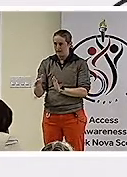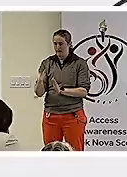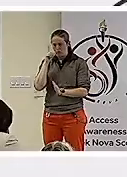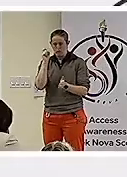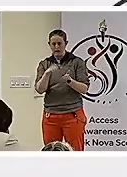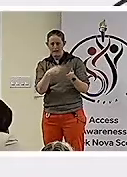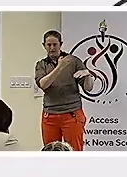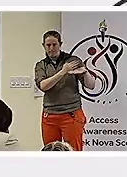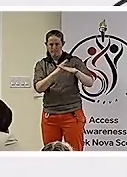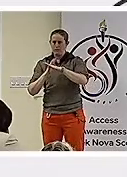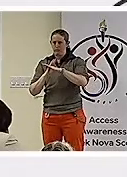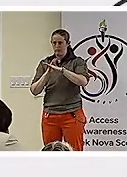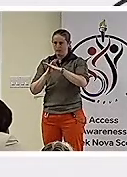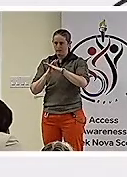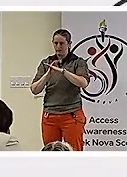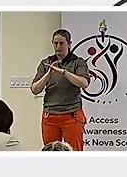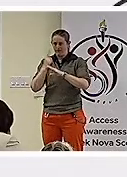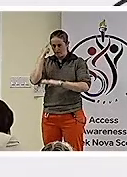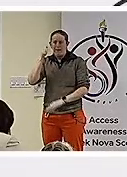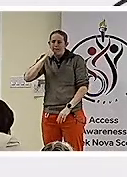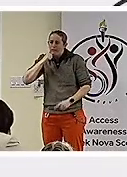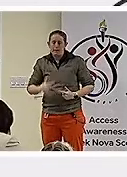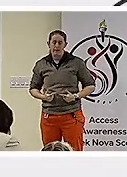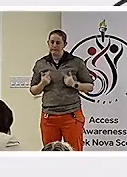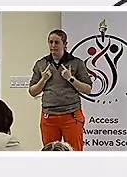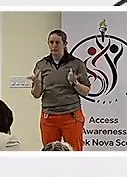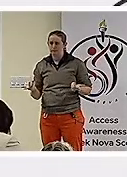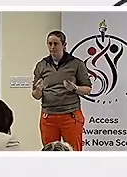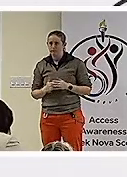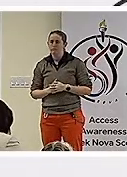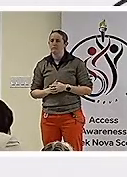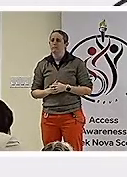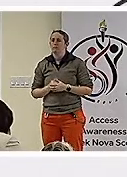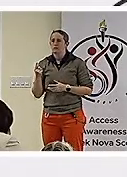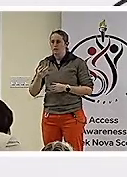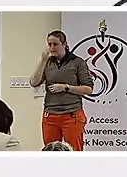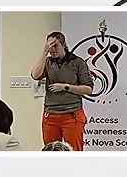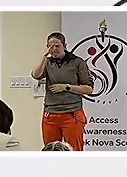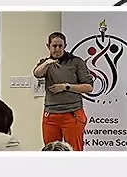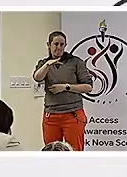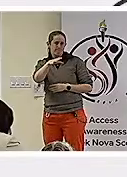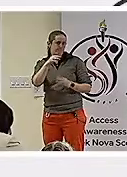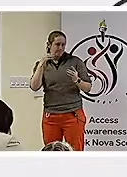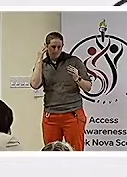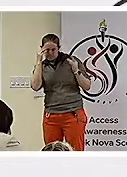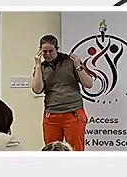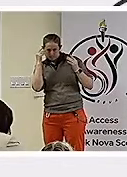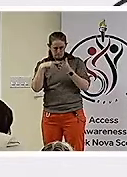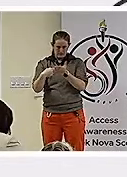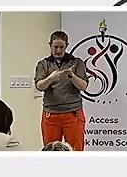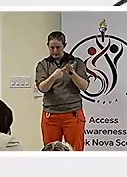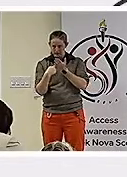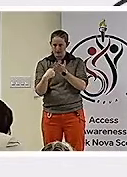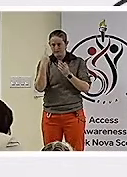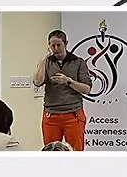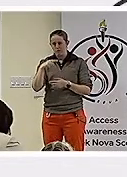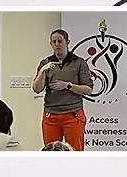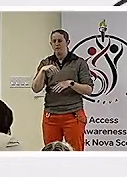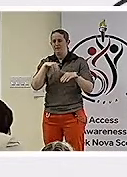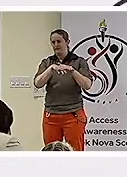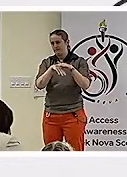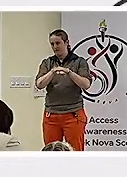affect residents in their daily lives. She contributes thoughtful insight to discussions about accessibility and